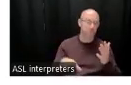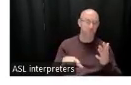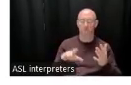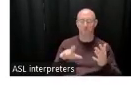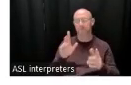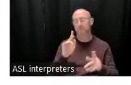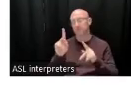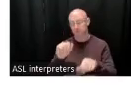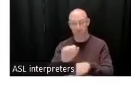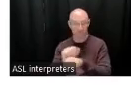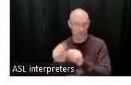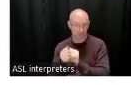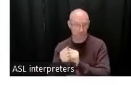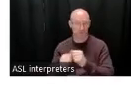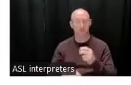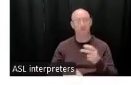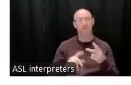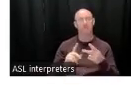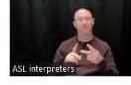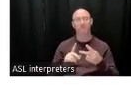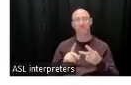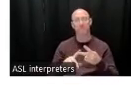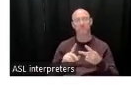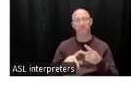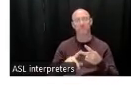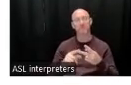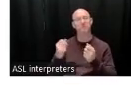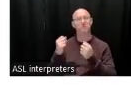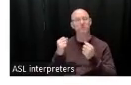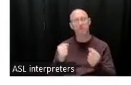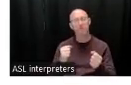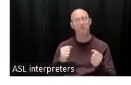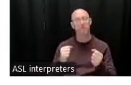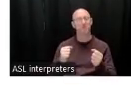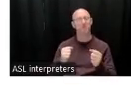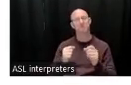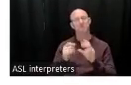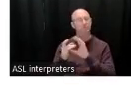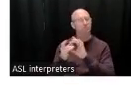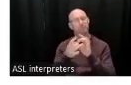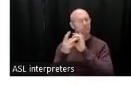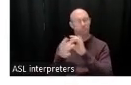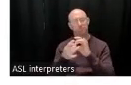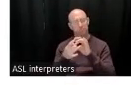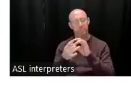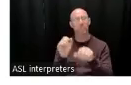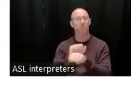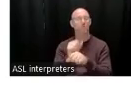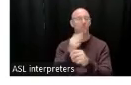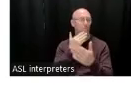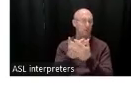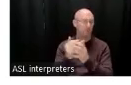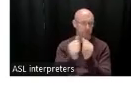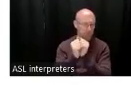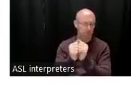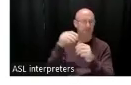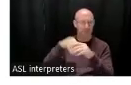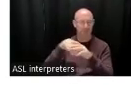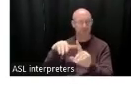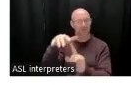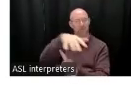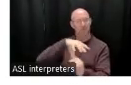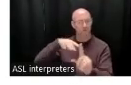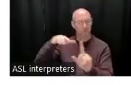with, and that there's a general strength and a richness and a synergy. People work well together in that research environment. So